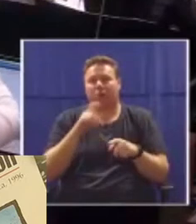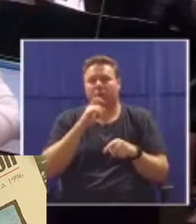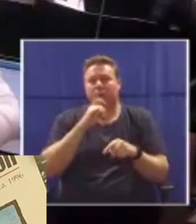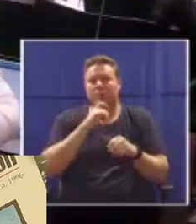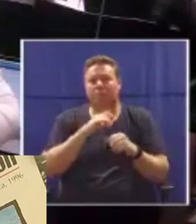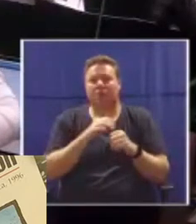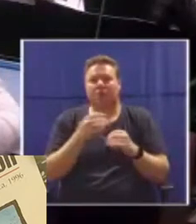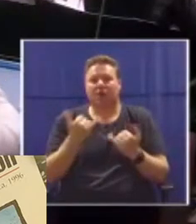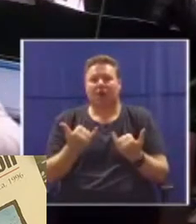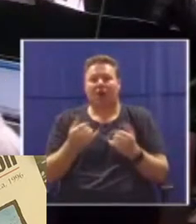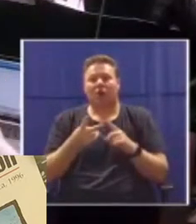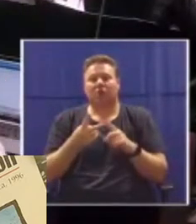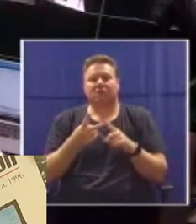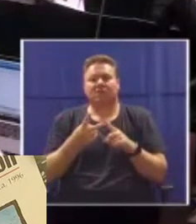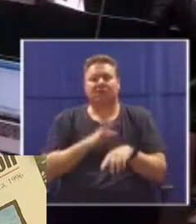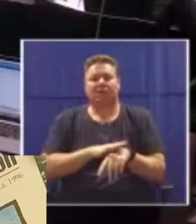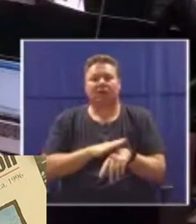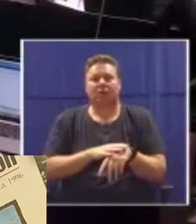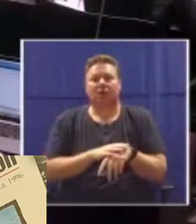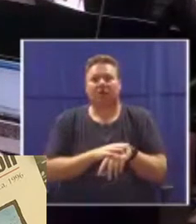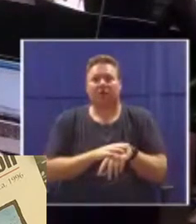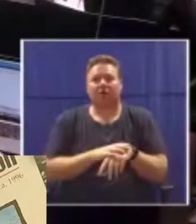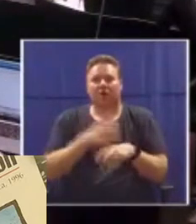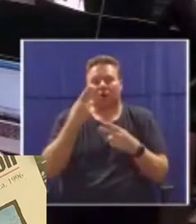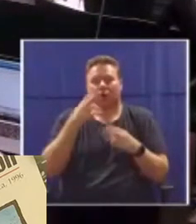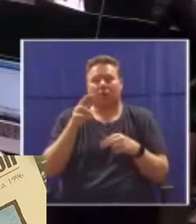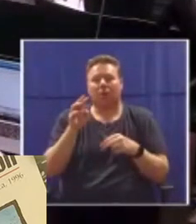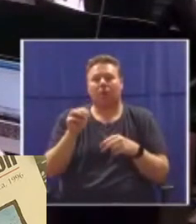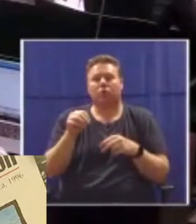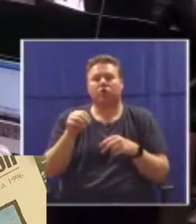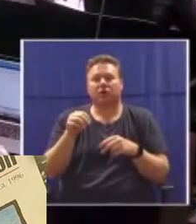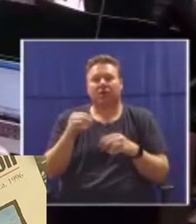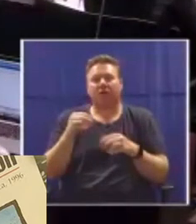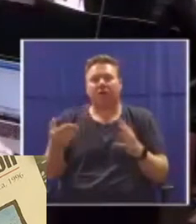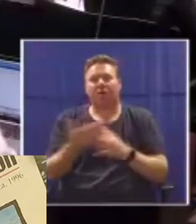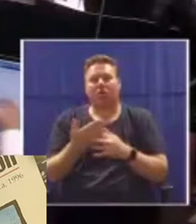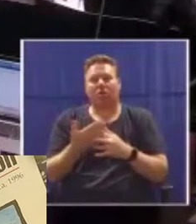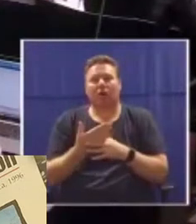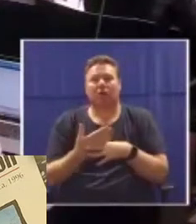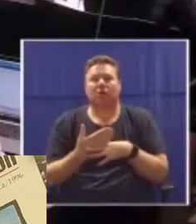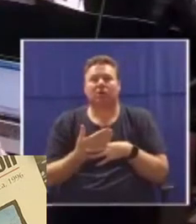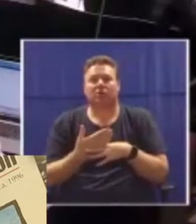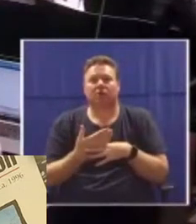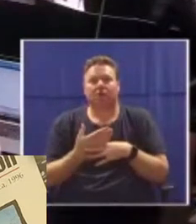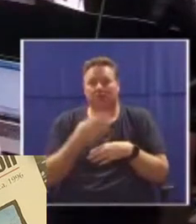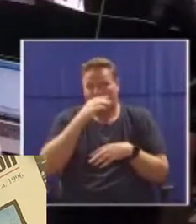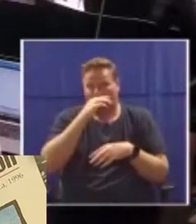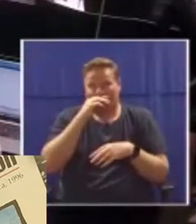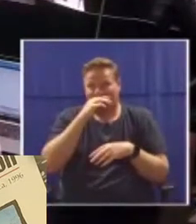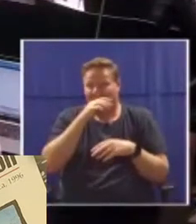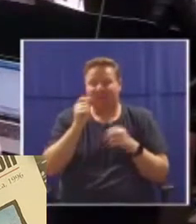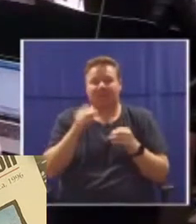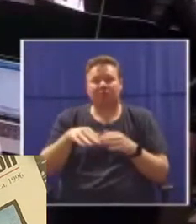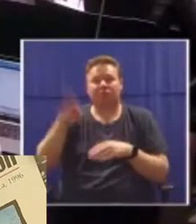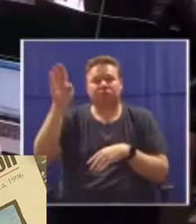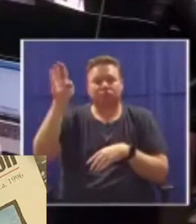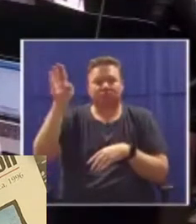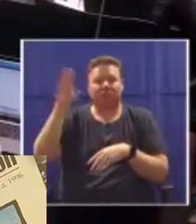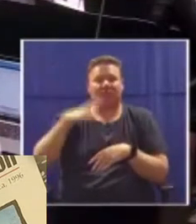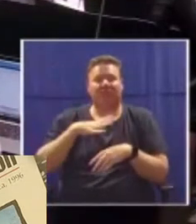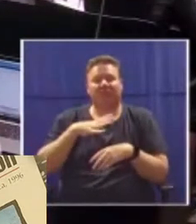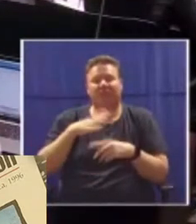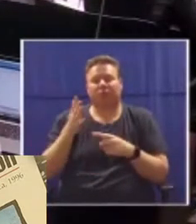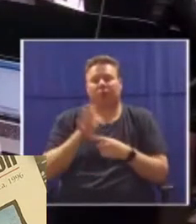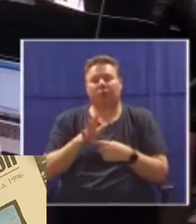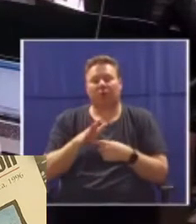And it's now the second time that the honorable Mpushe is interrupting proceedings. If you have a point of order, you must simply indicate